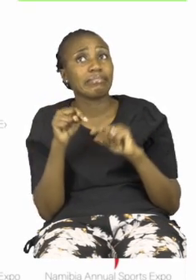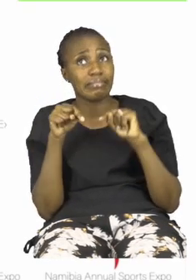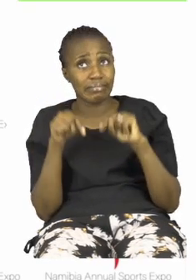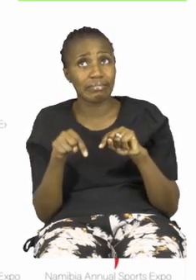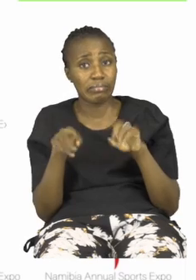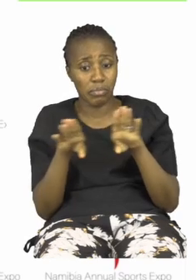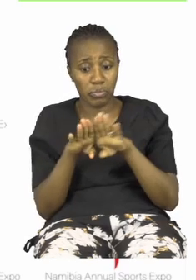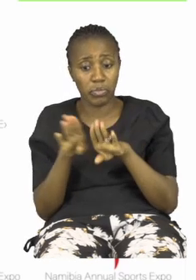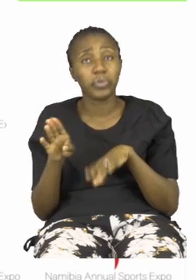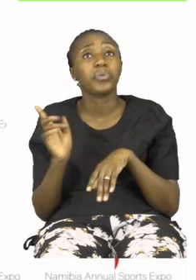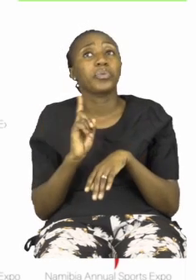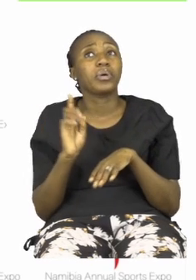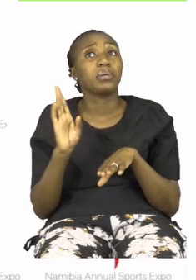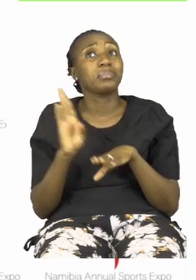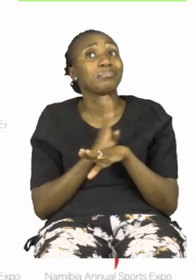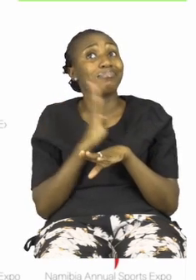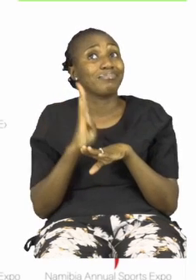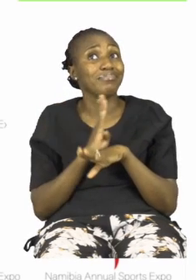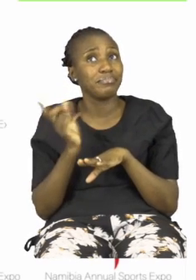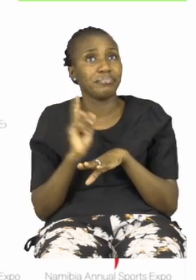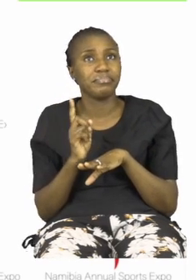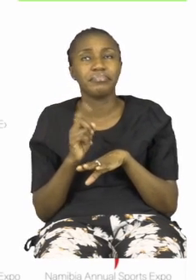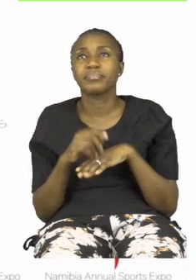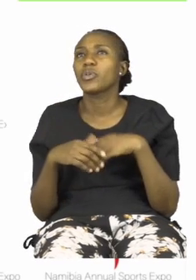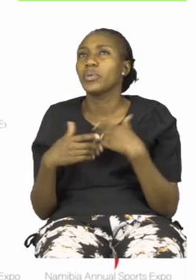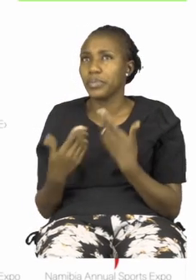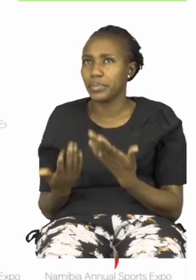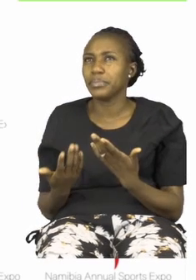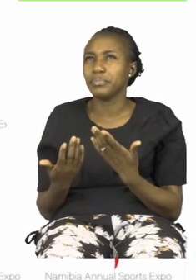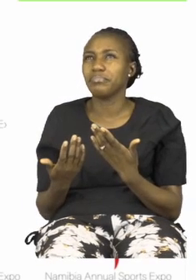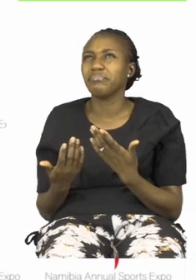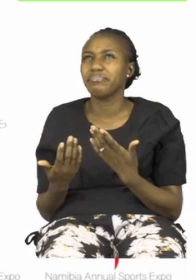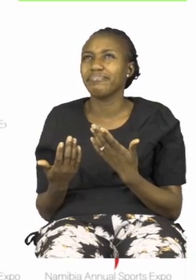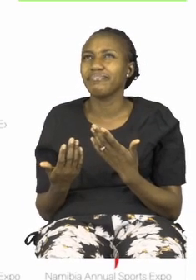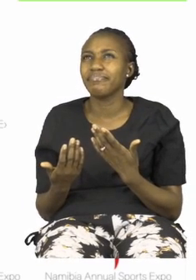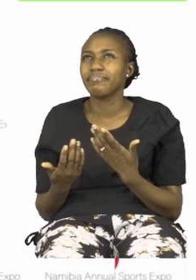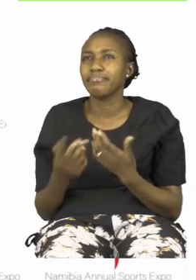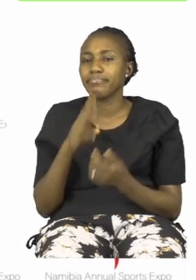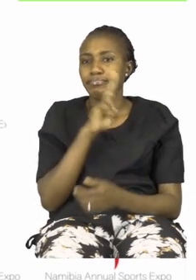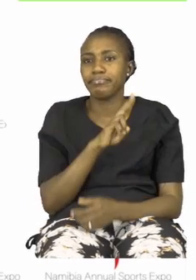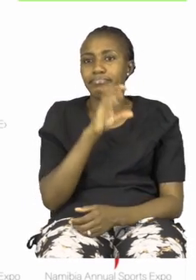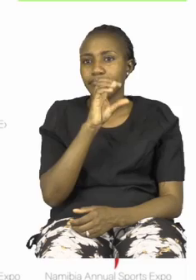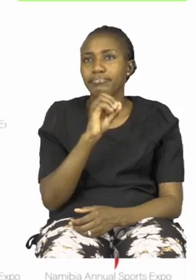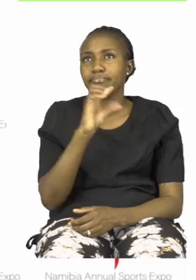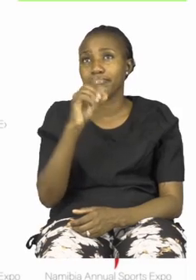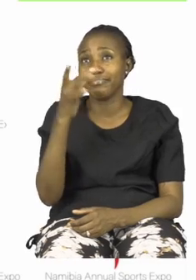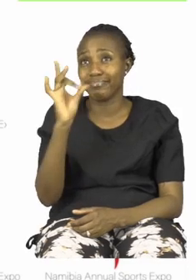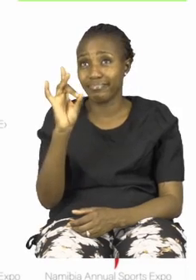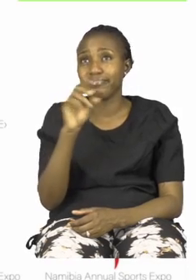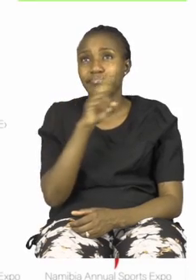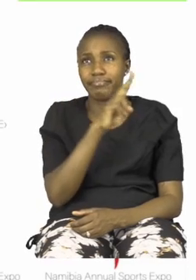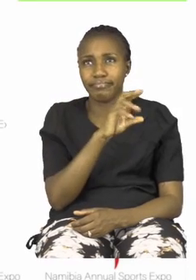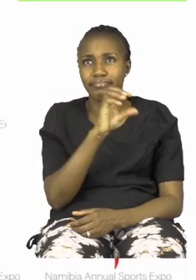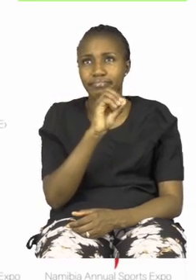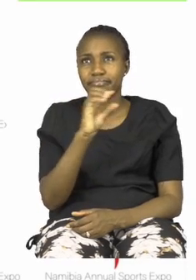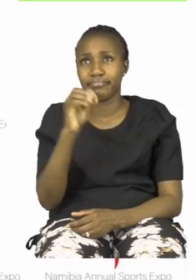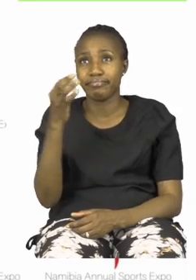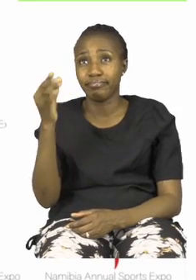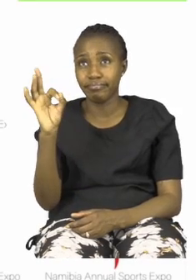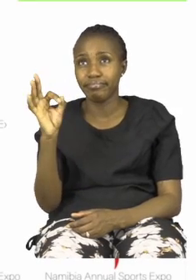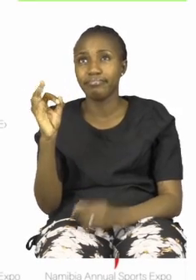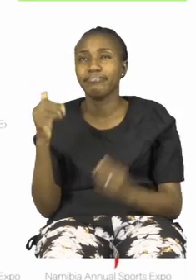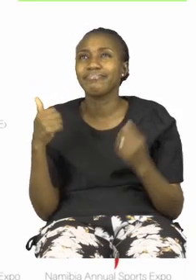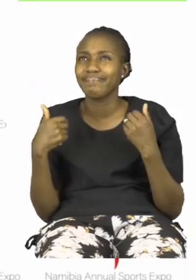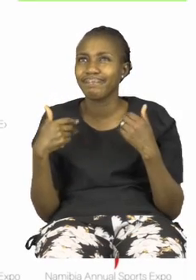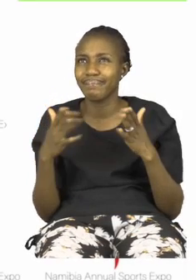with? Okay, so yeah, to put it very simple, in 2008 and 2009, we started